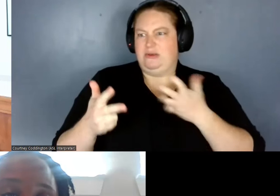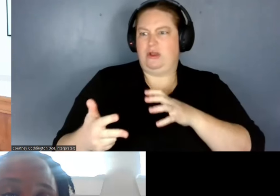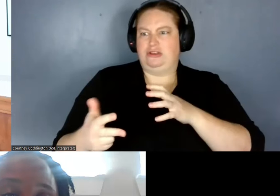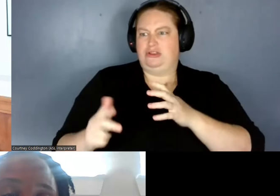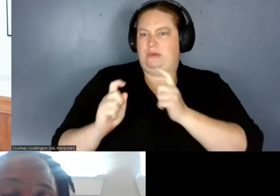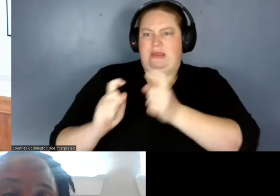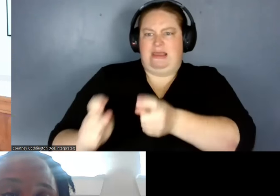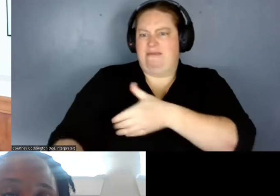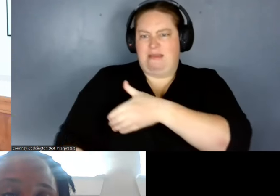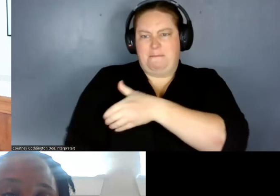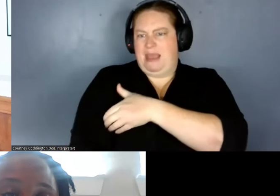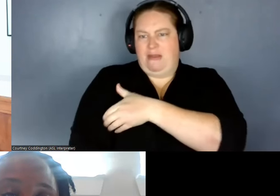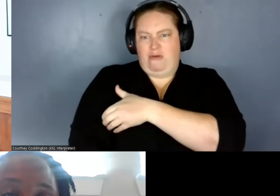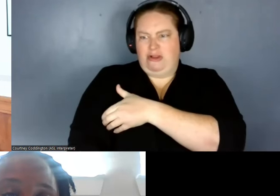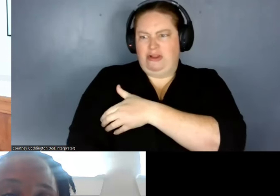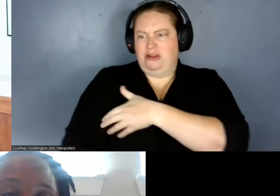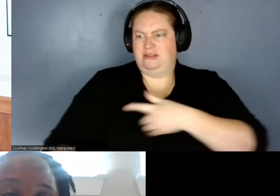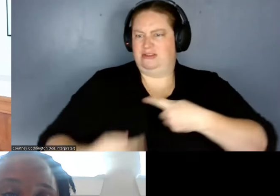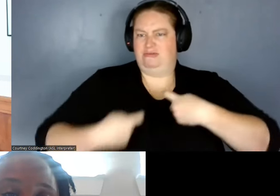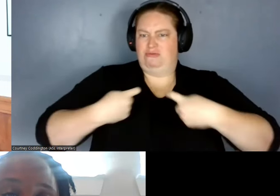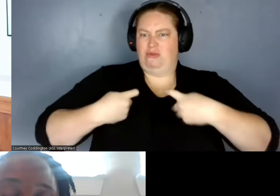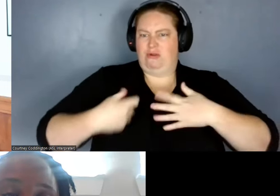longer.